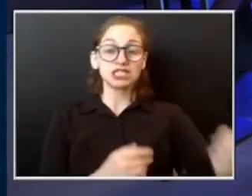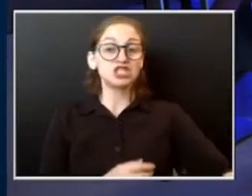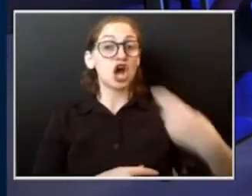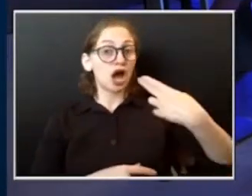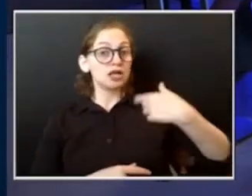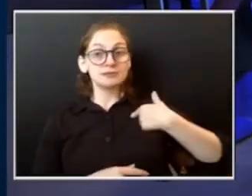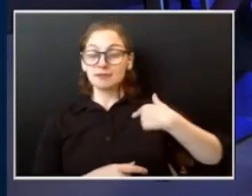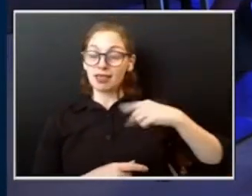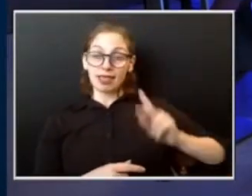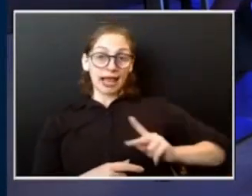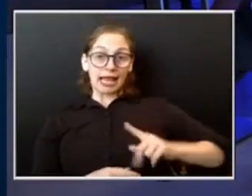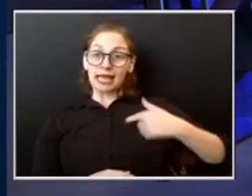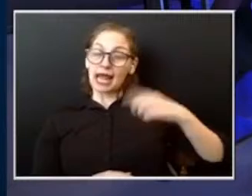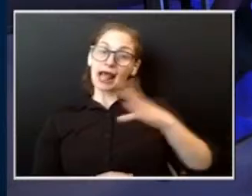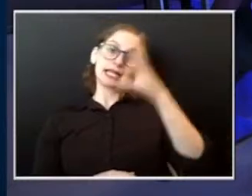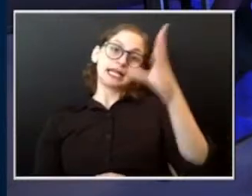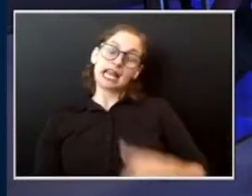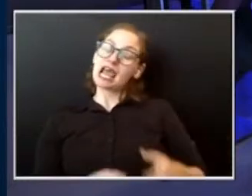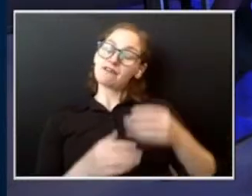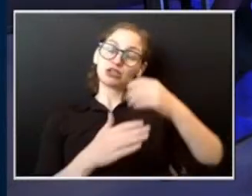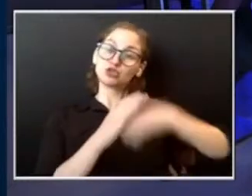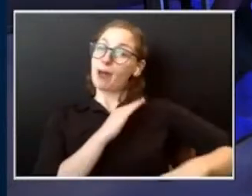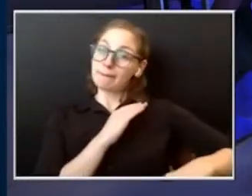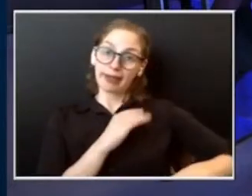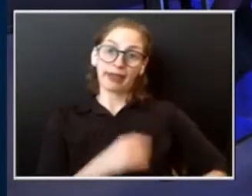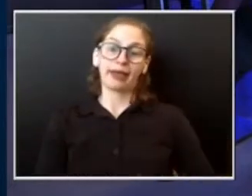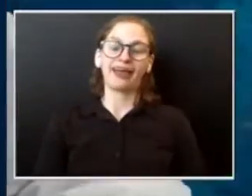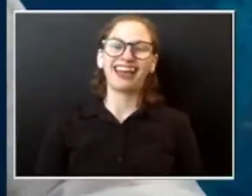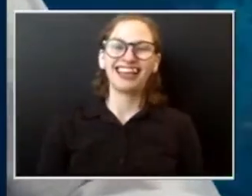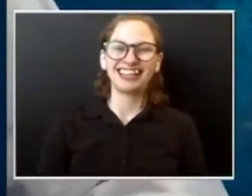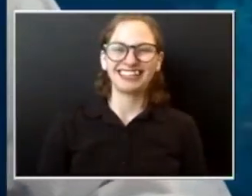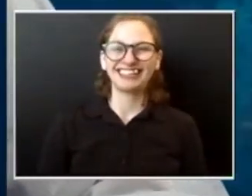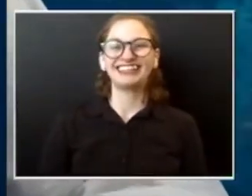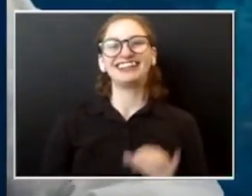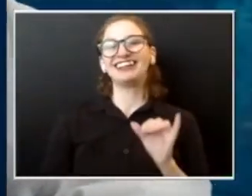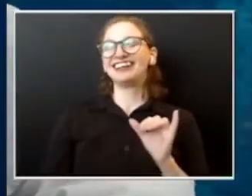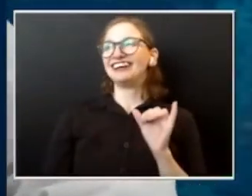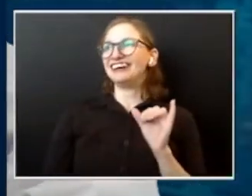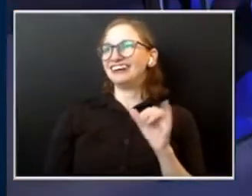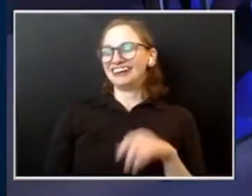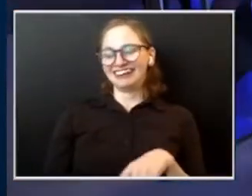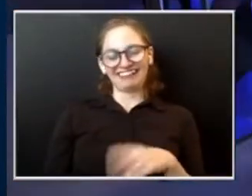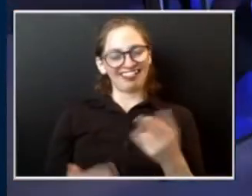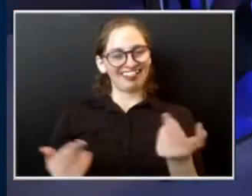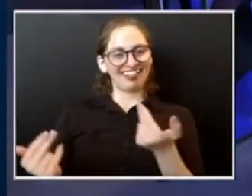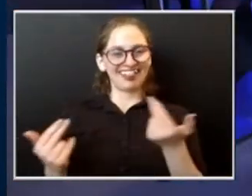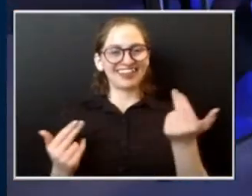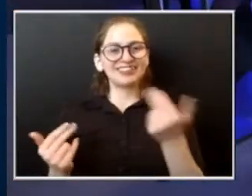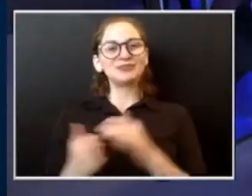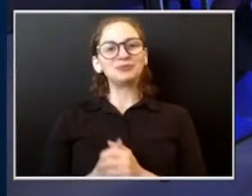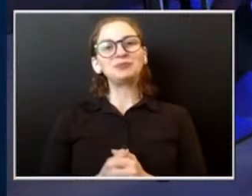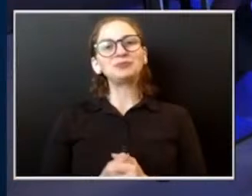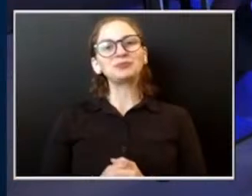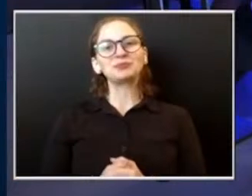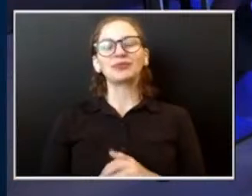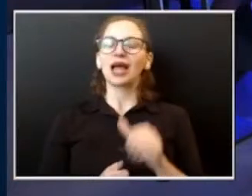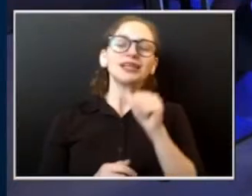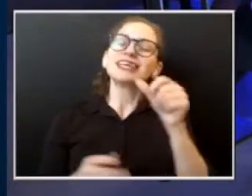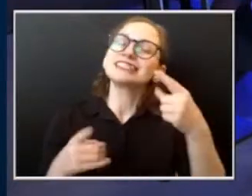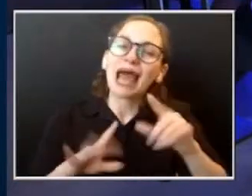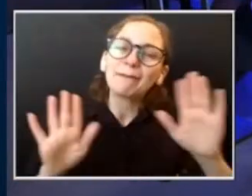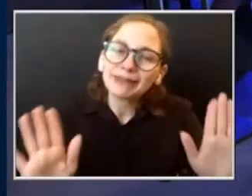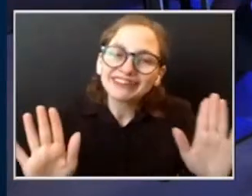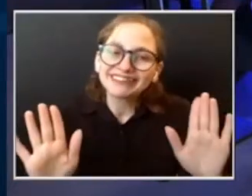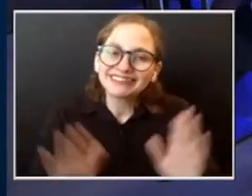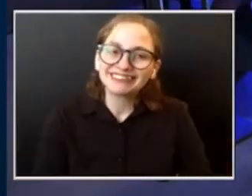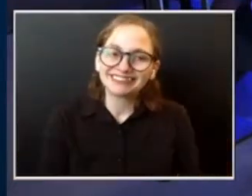well, Excellent. Clearly we're going to have a visit from some regulatory agency now. That does not happen, trust me.